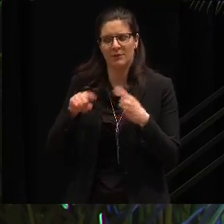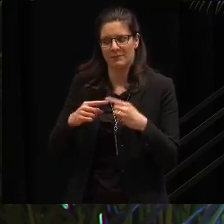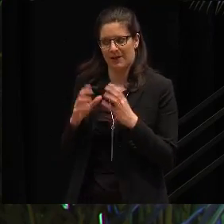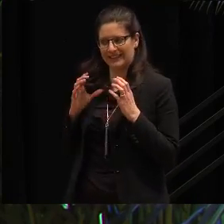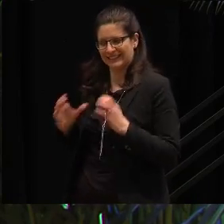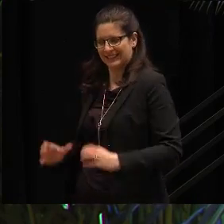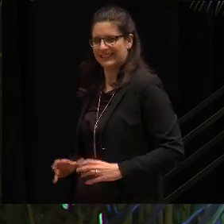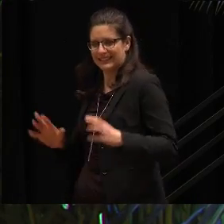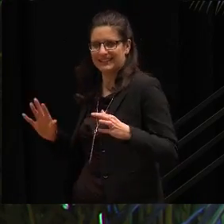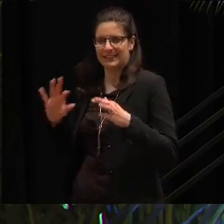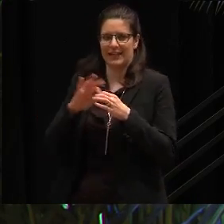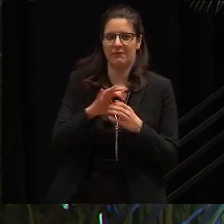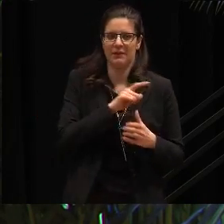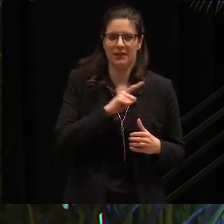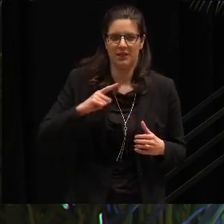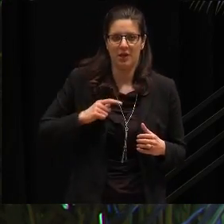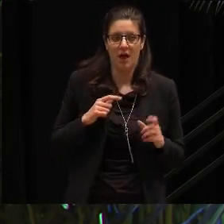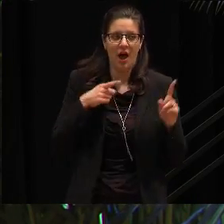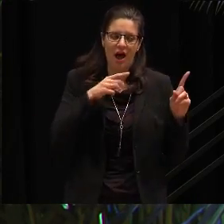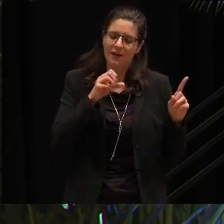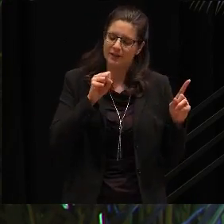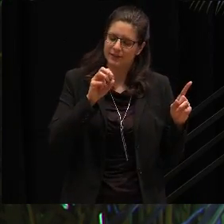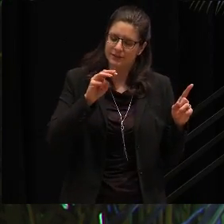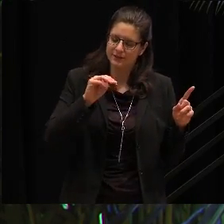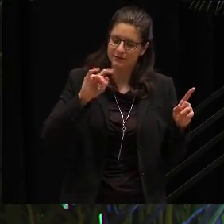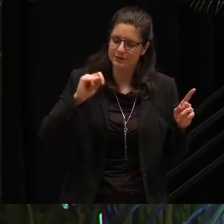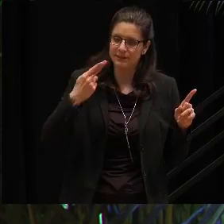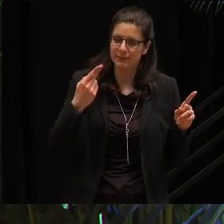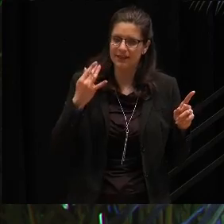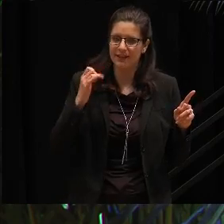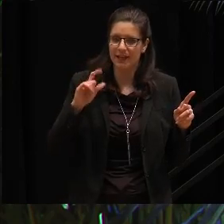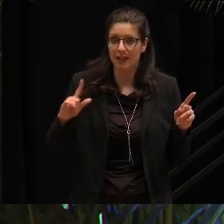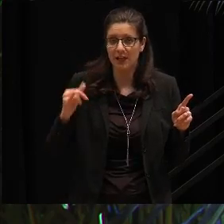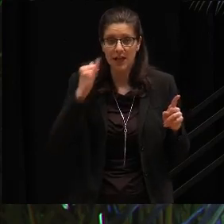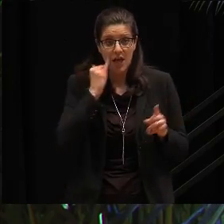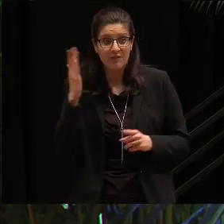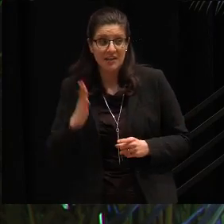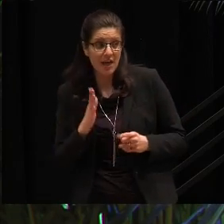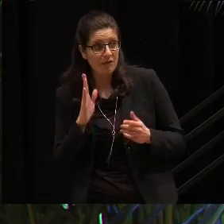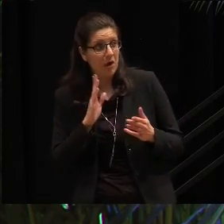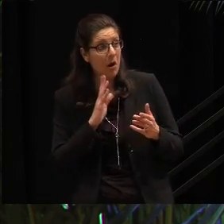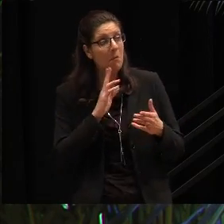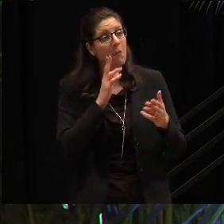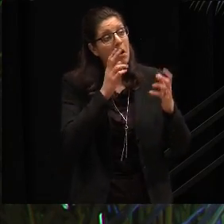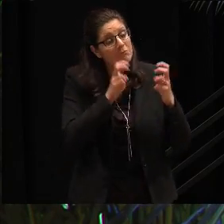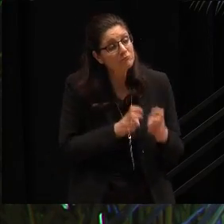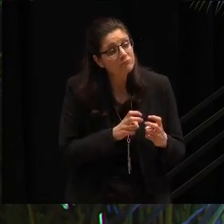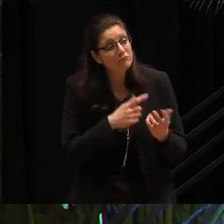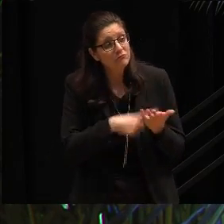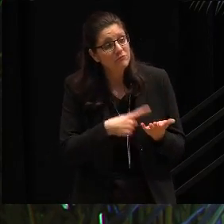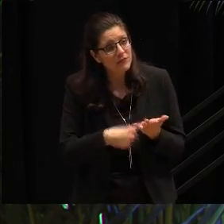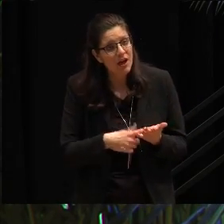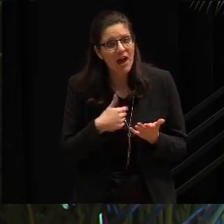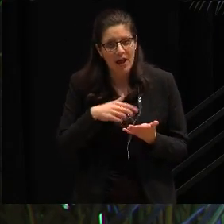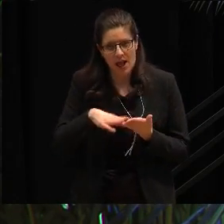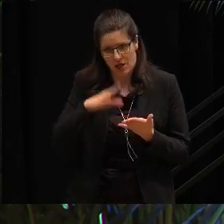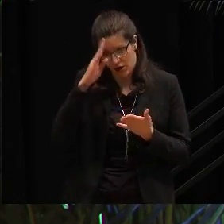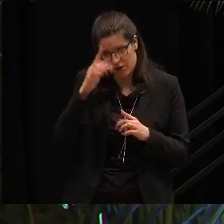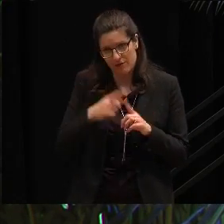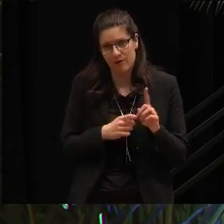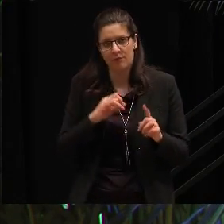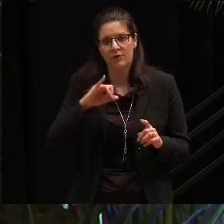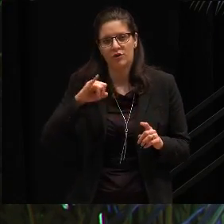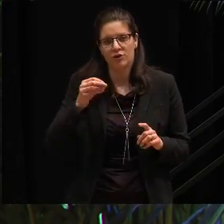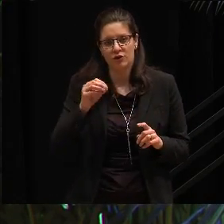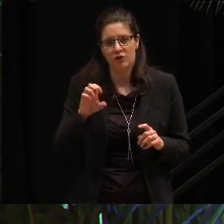with legislators on Smith Hill. It wouldn't have happened without people going and having conversation with their legislators. And I learned that in Joe Cammarano's class